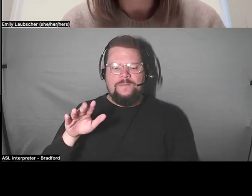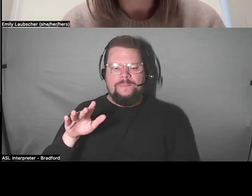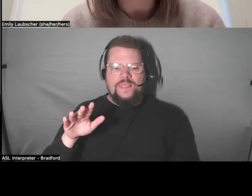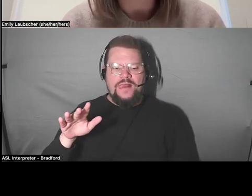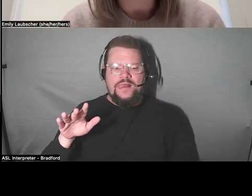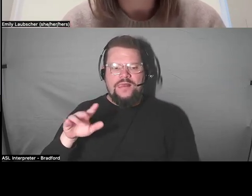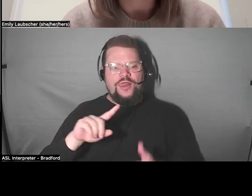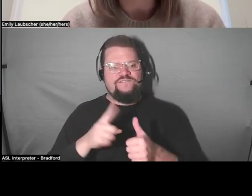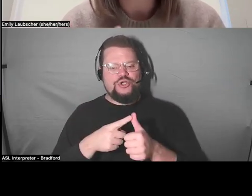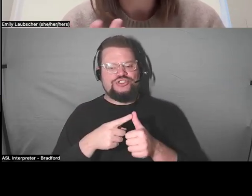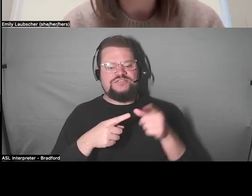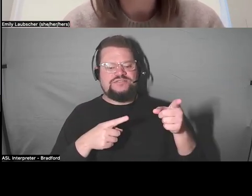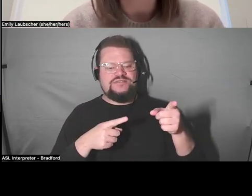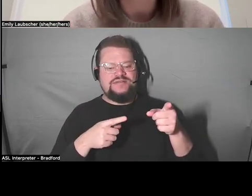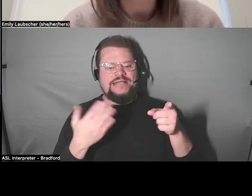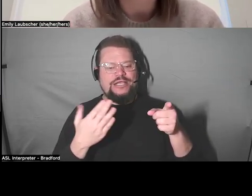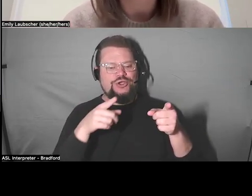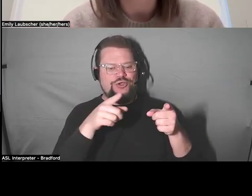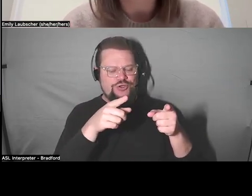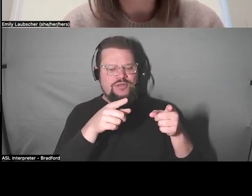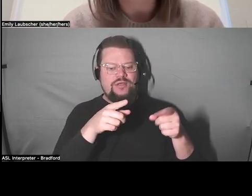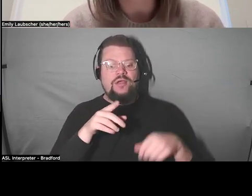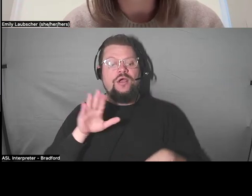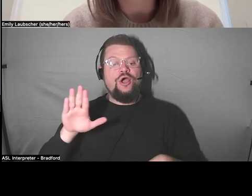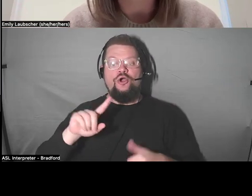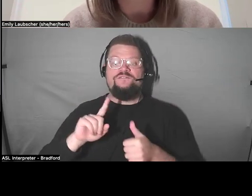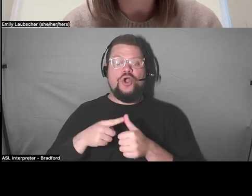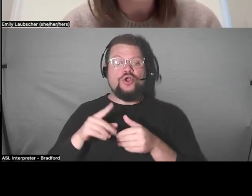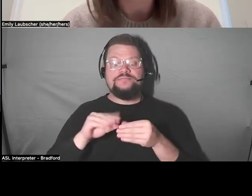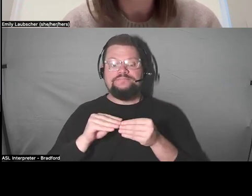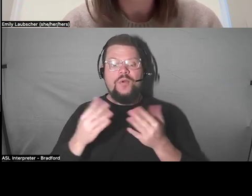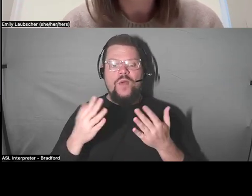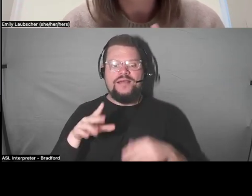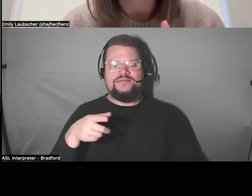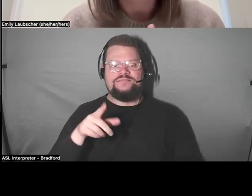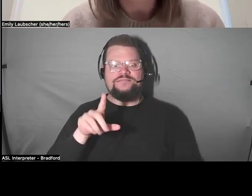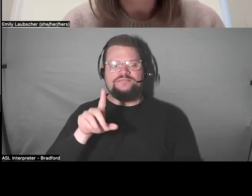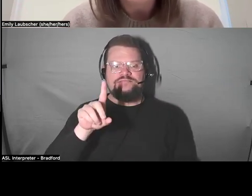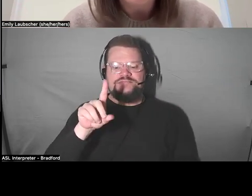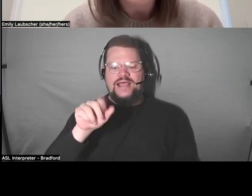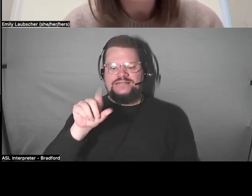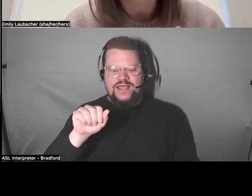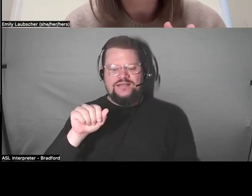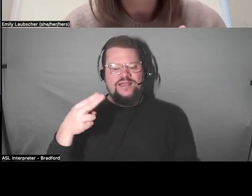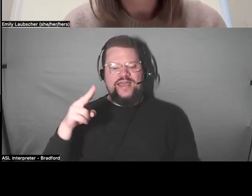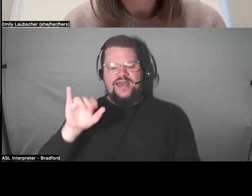some of the things that she first said when she was just starting to talk included Dada,